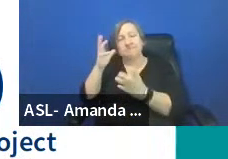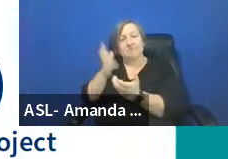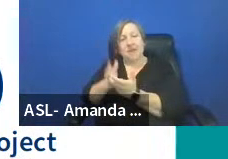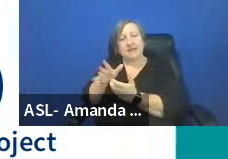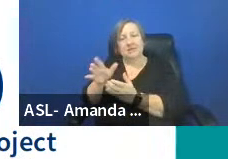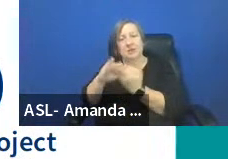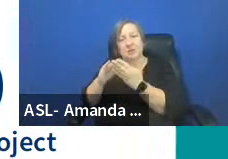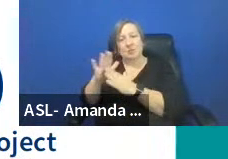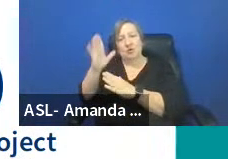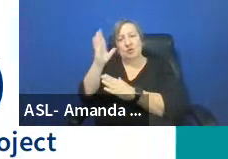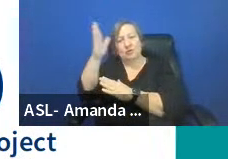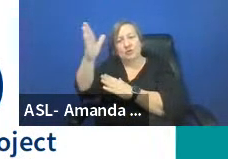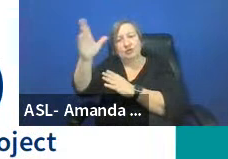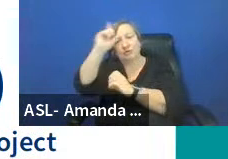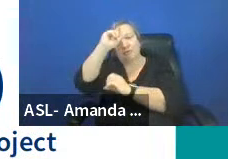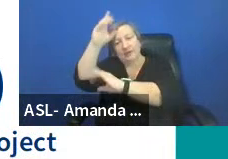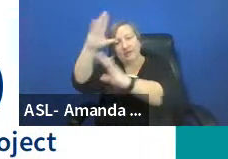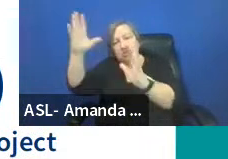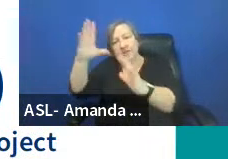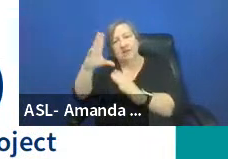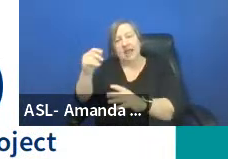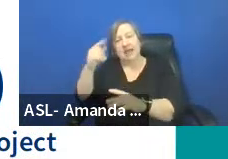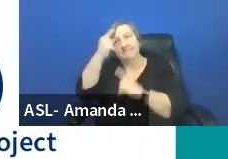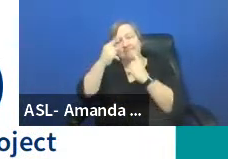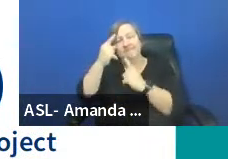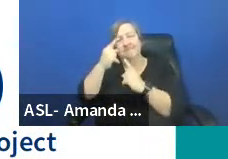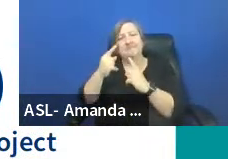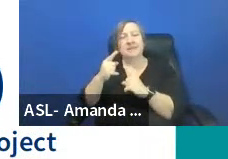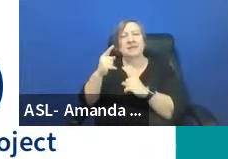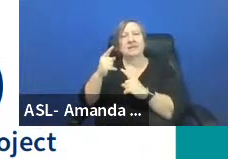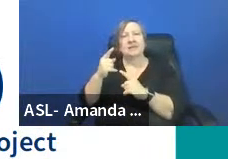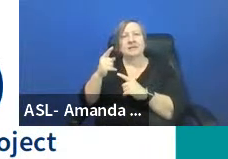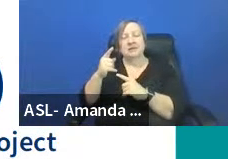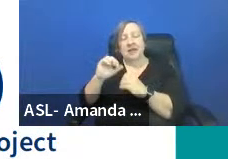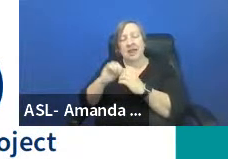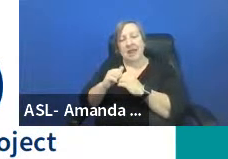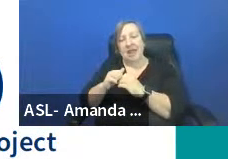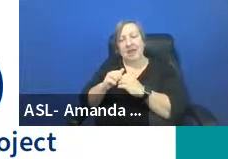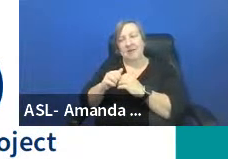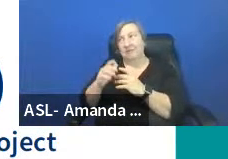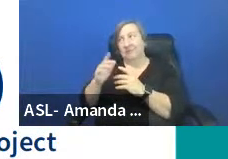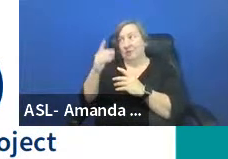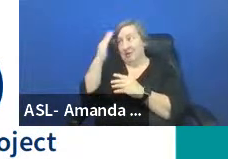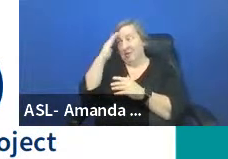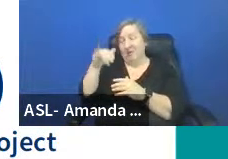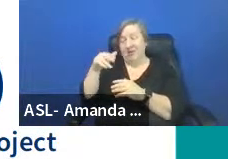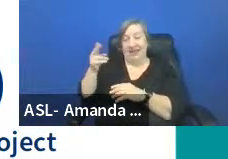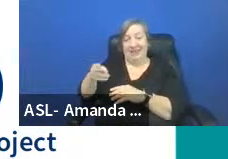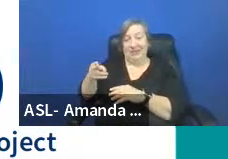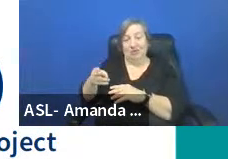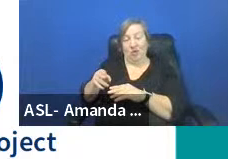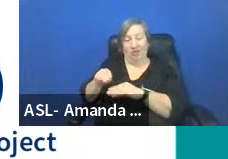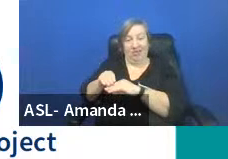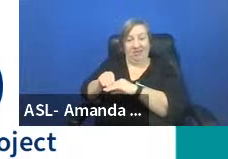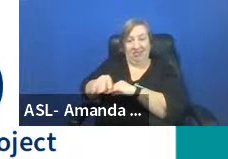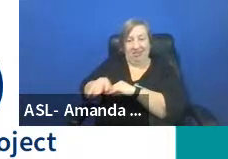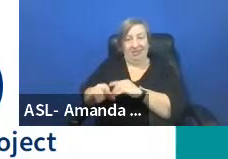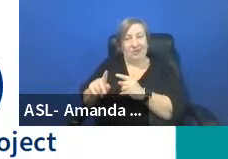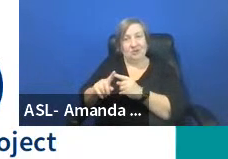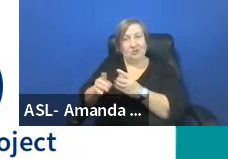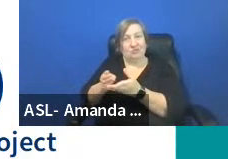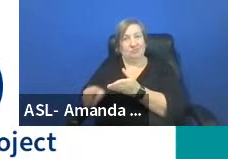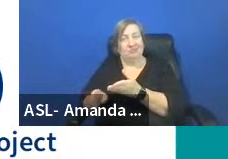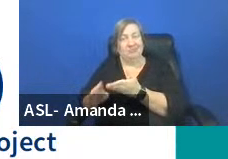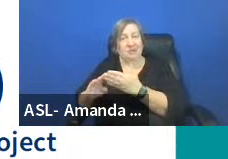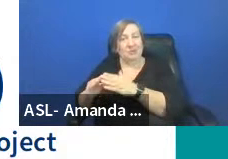and is rooted in the historical treatment of equity priority communities, which is why you see us aligning it so specifically with